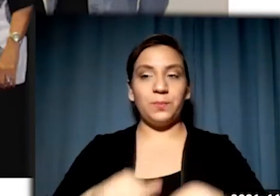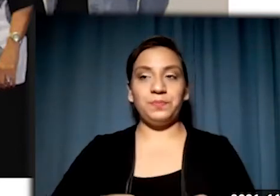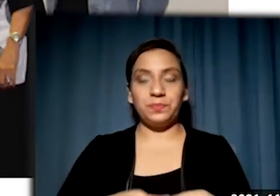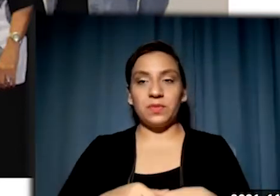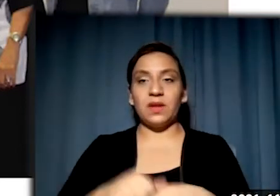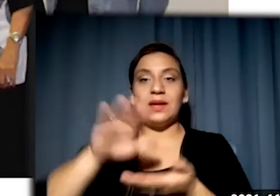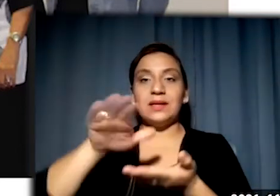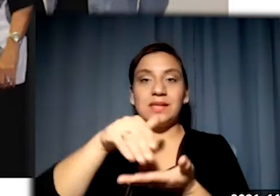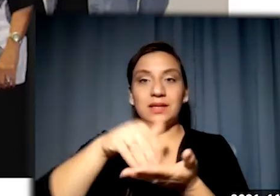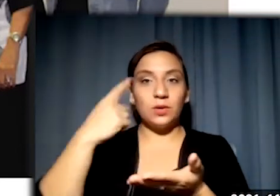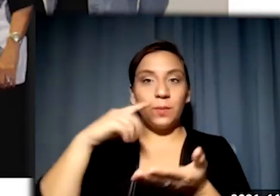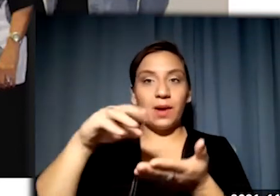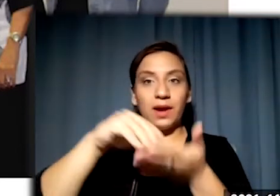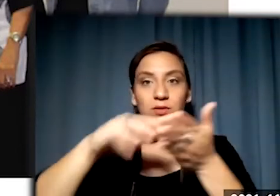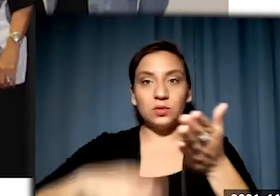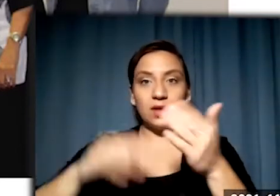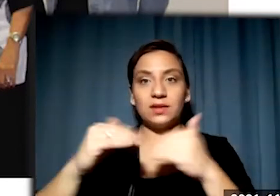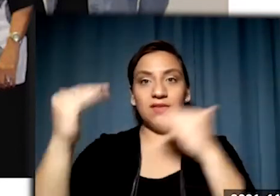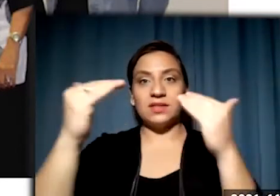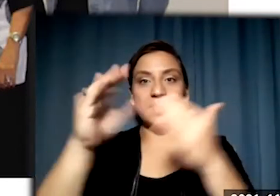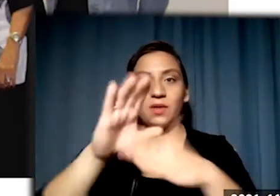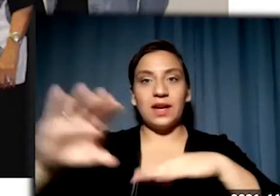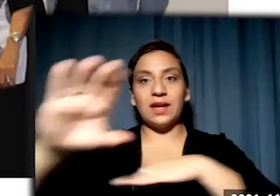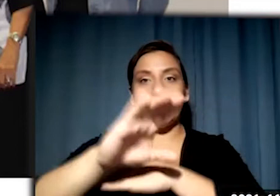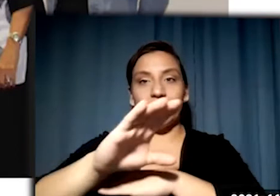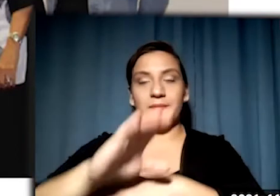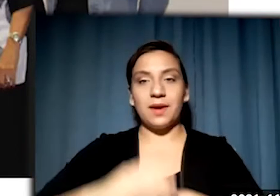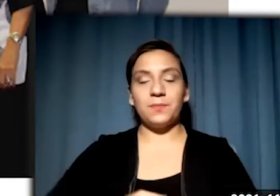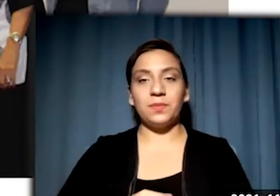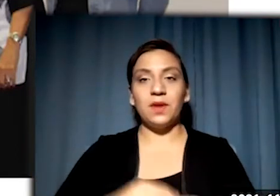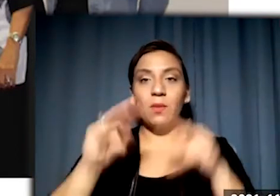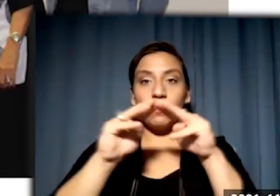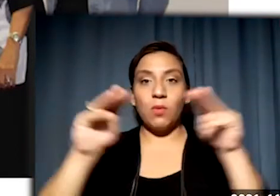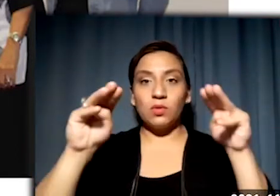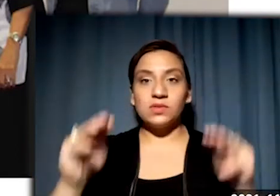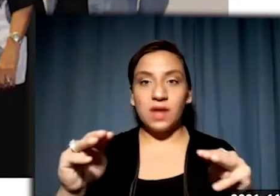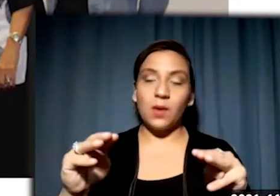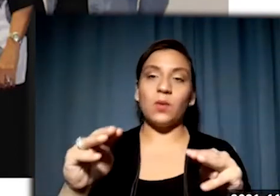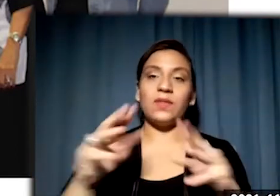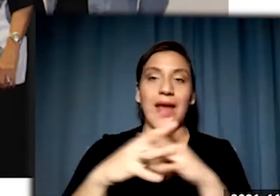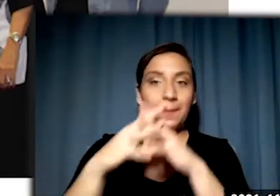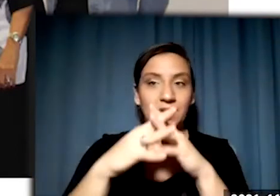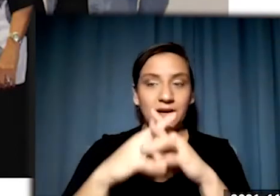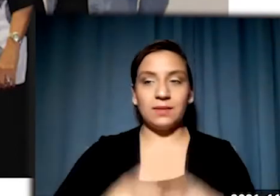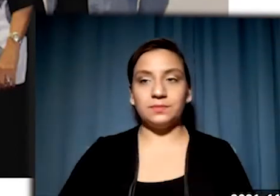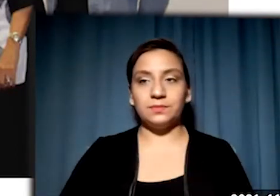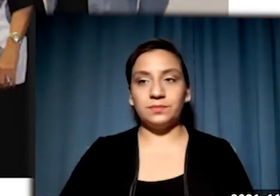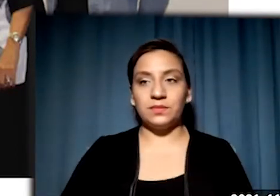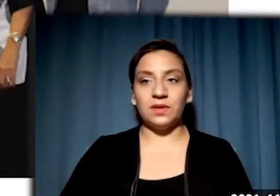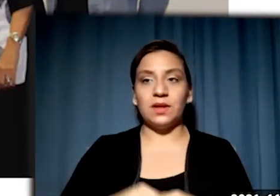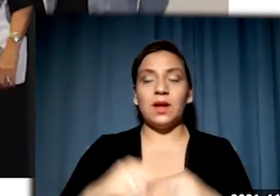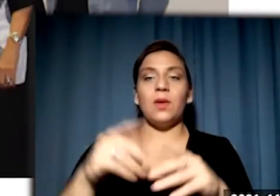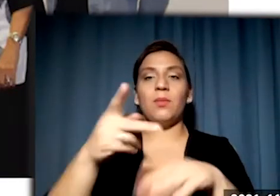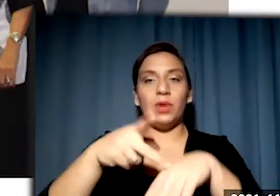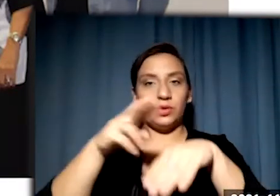and the Caribbean, the Museum of the Americas, the Puerto Rican Academy of History, and the Old San Juan